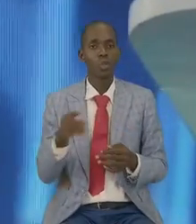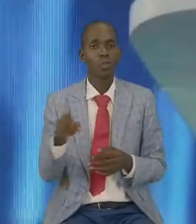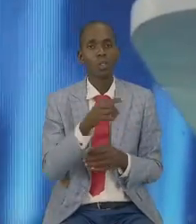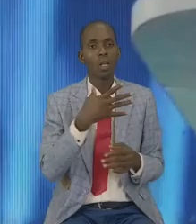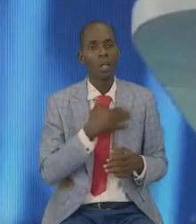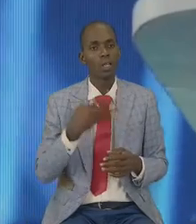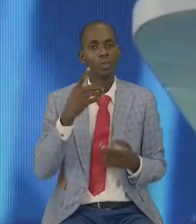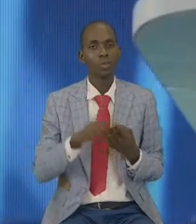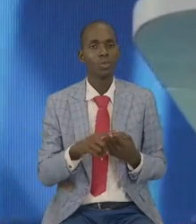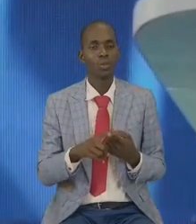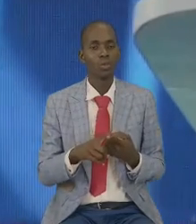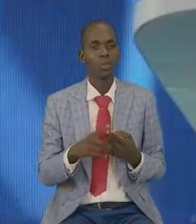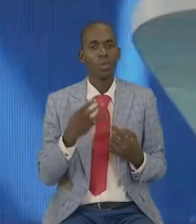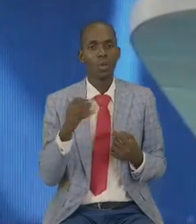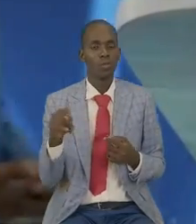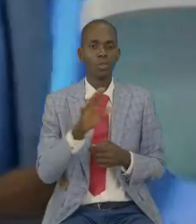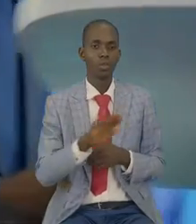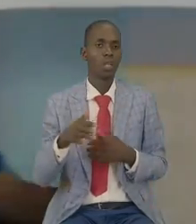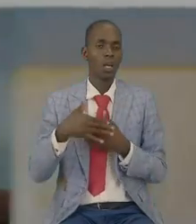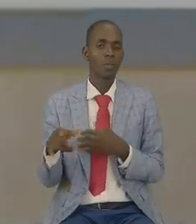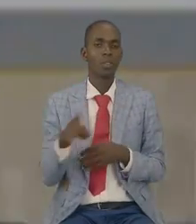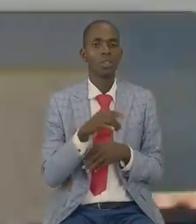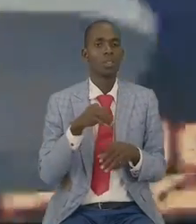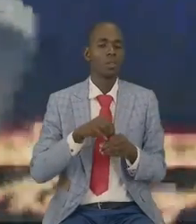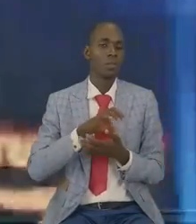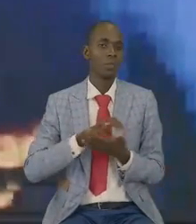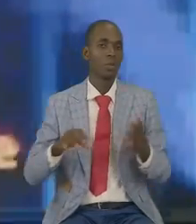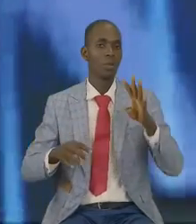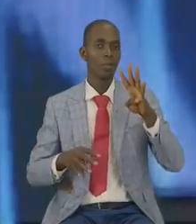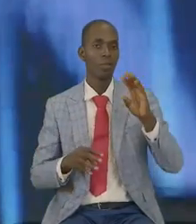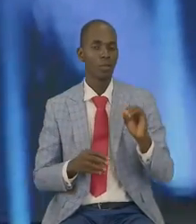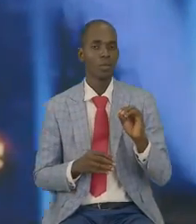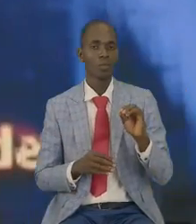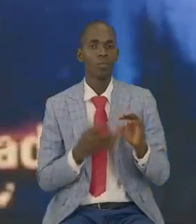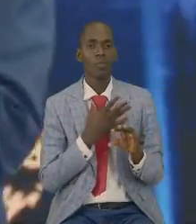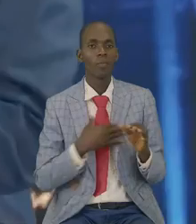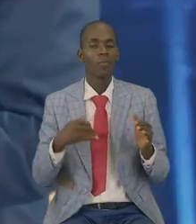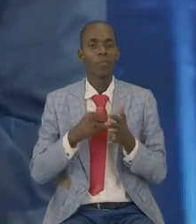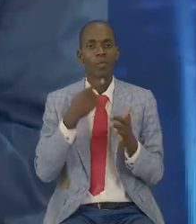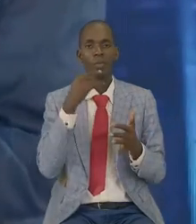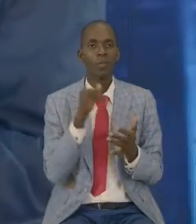the children after them. And then in verse 40, he says, look at this,